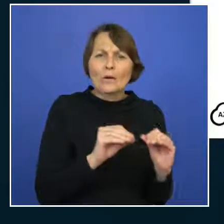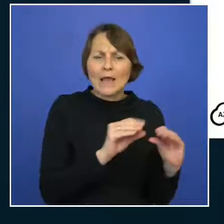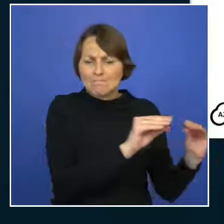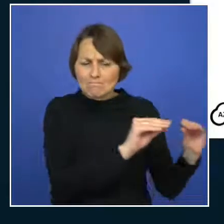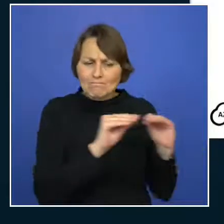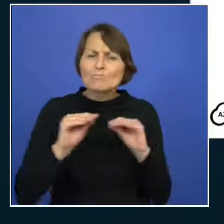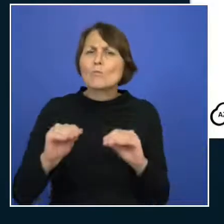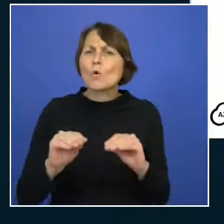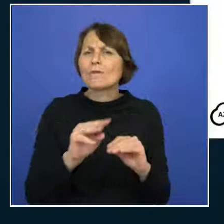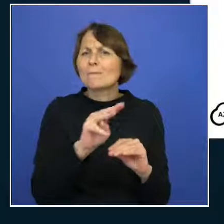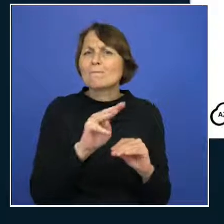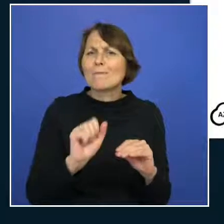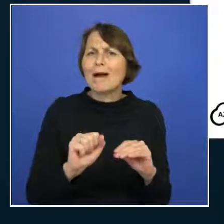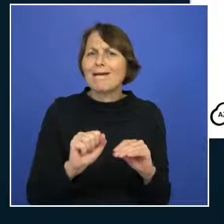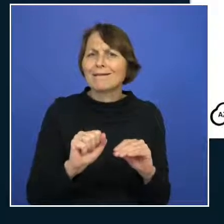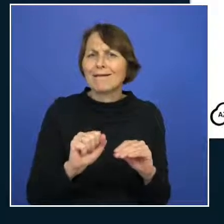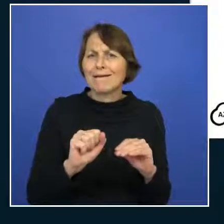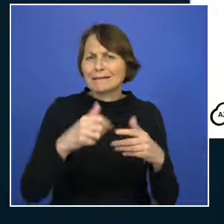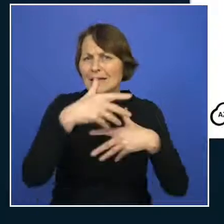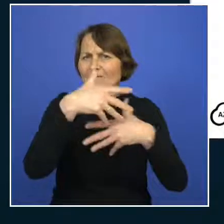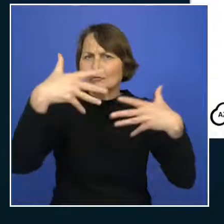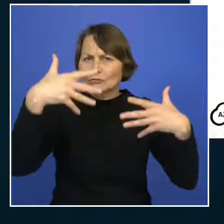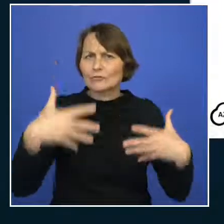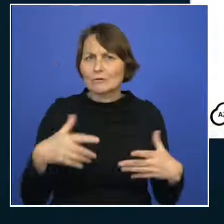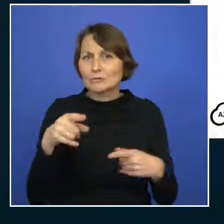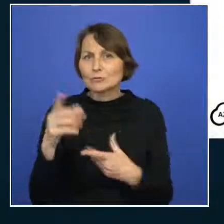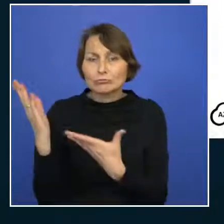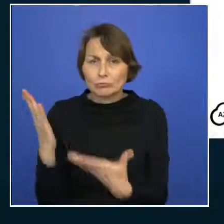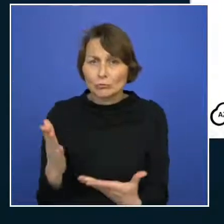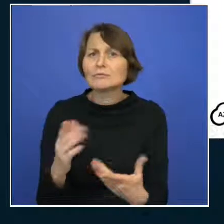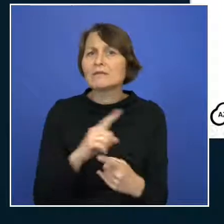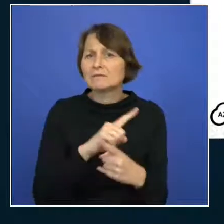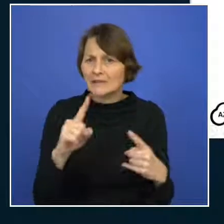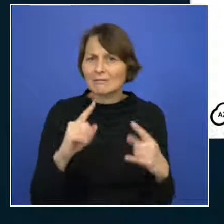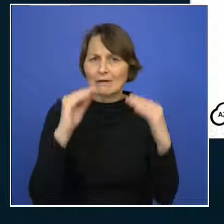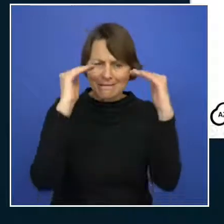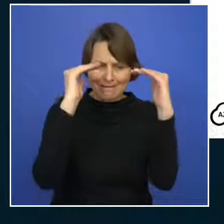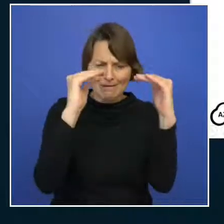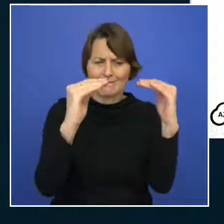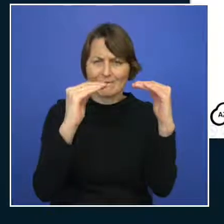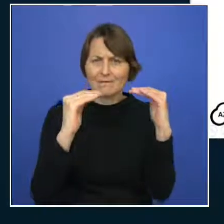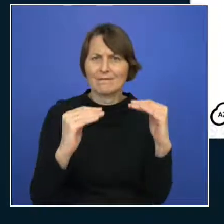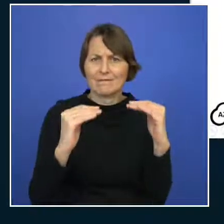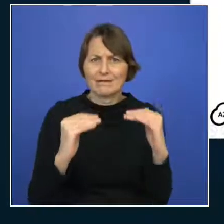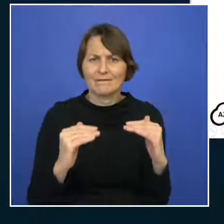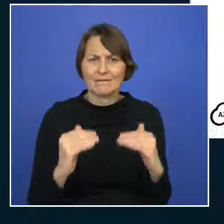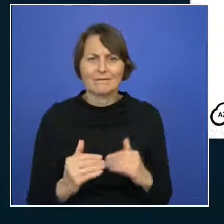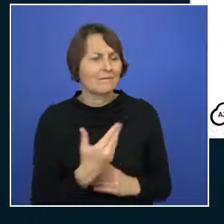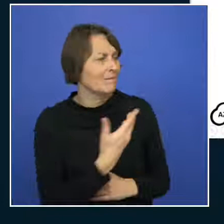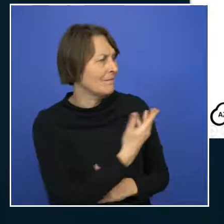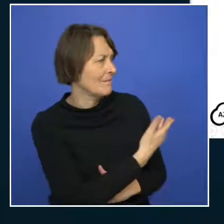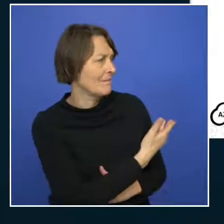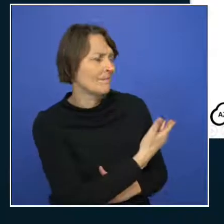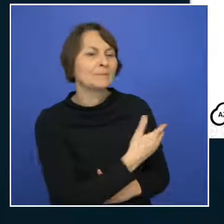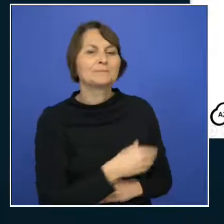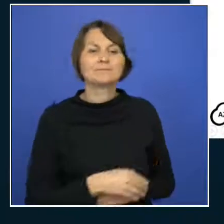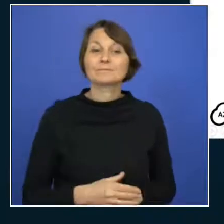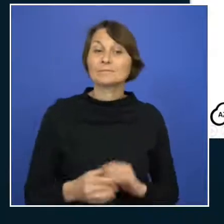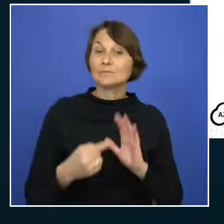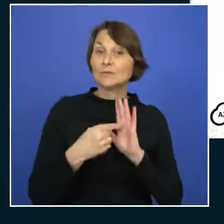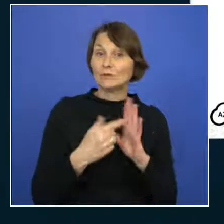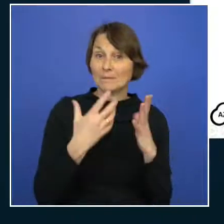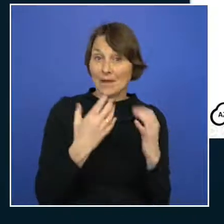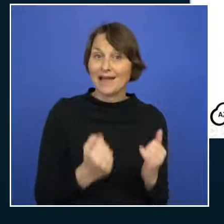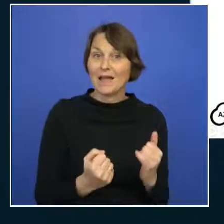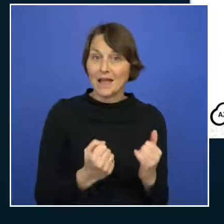service. So there are different maturity levels. So here, for example, is an existing